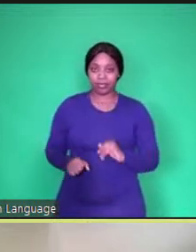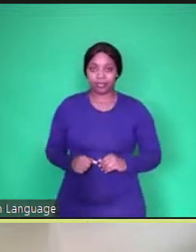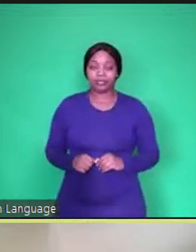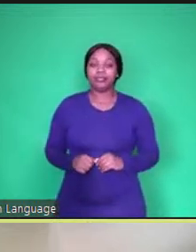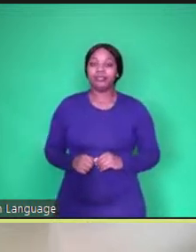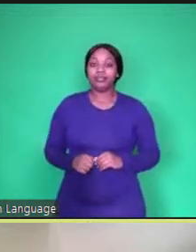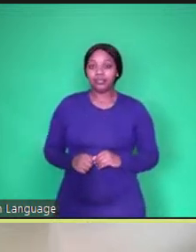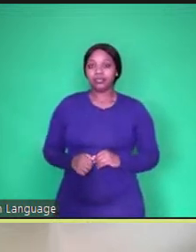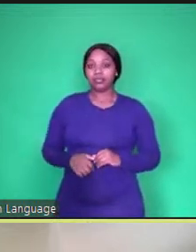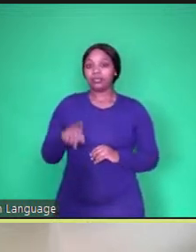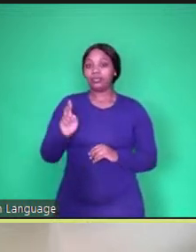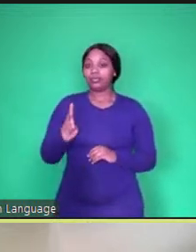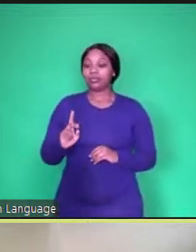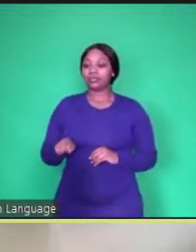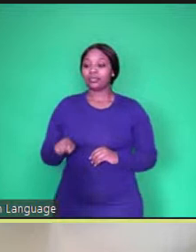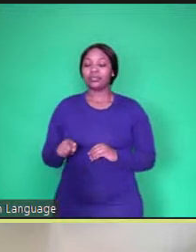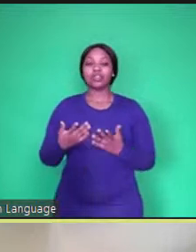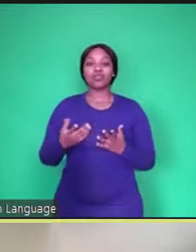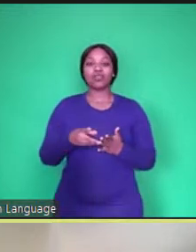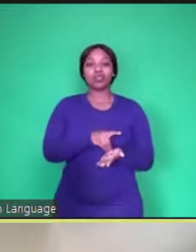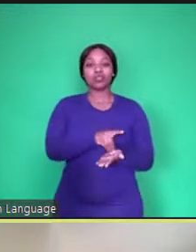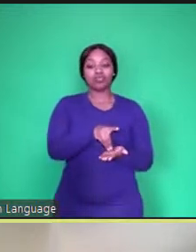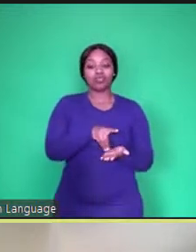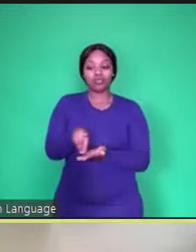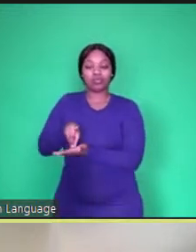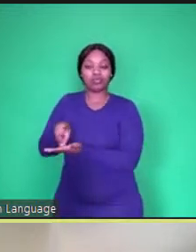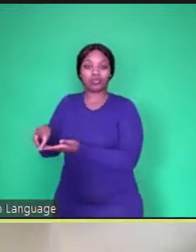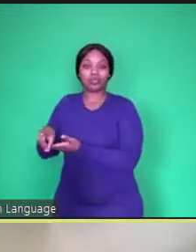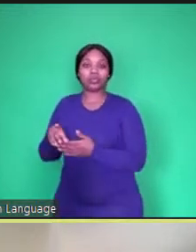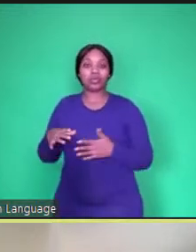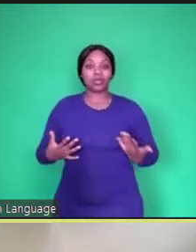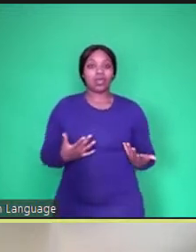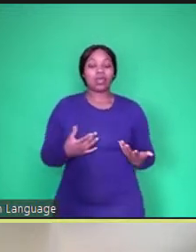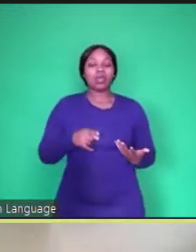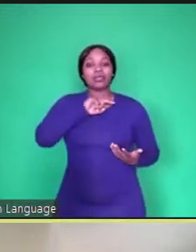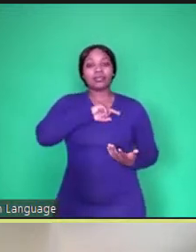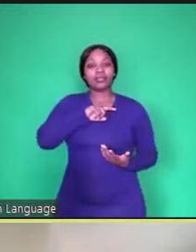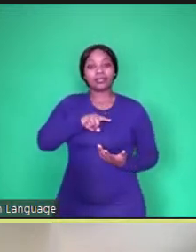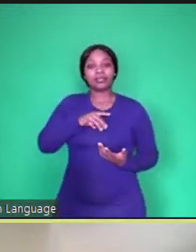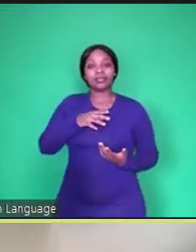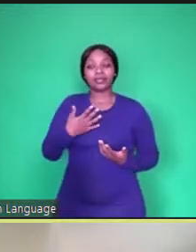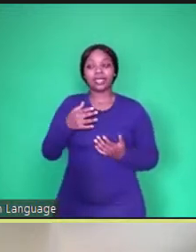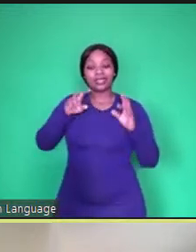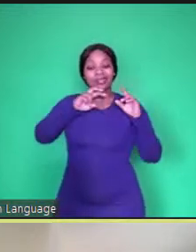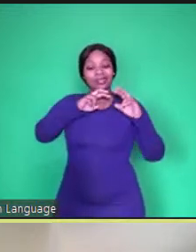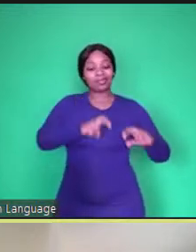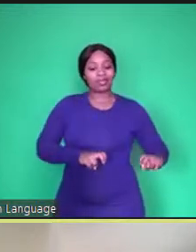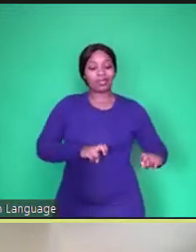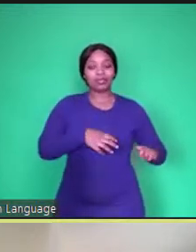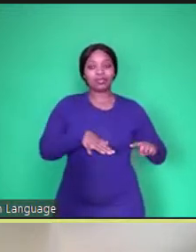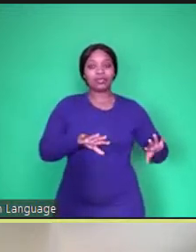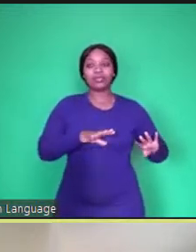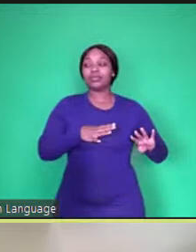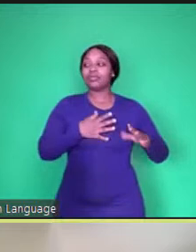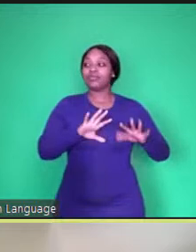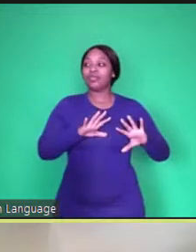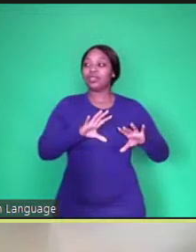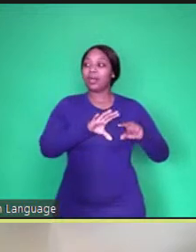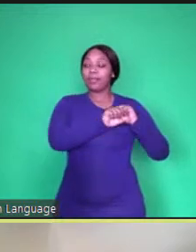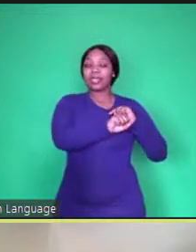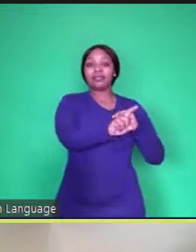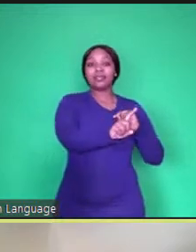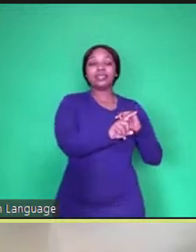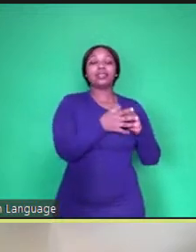Again, in terms of distribution of respondents by number of previous places where our participants have lived, we observed like males have